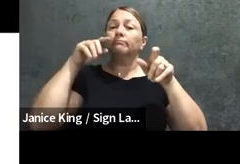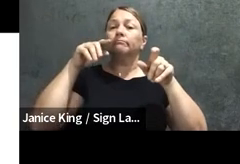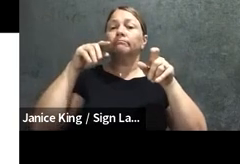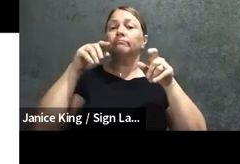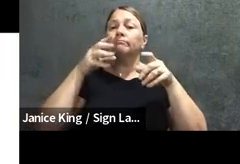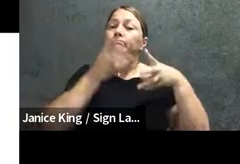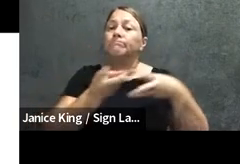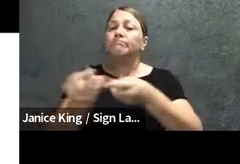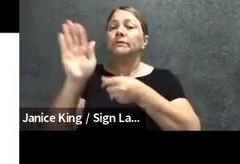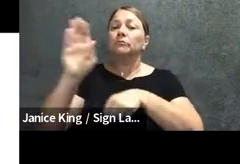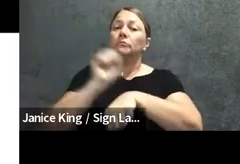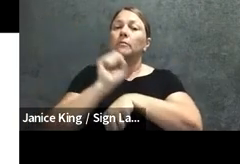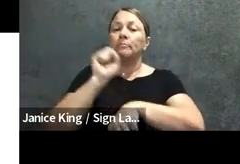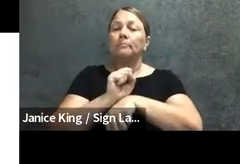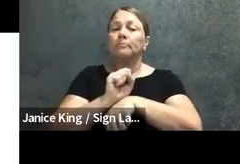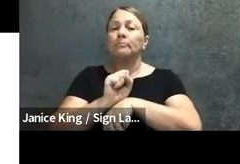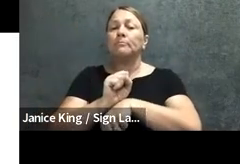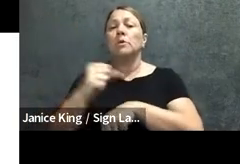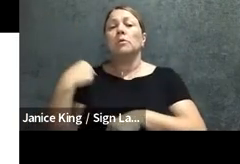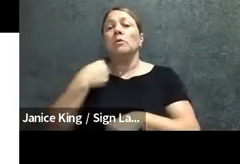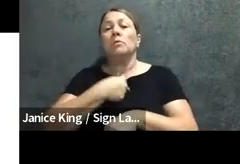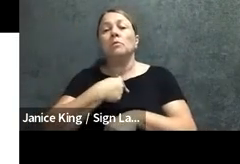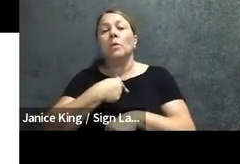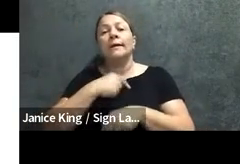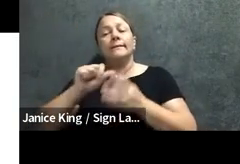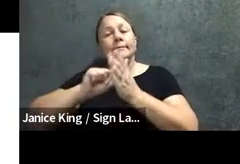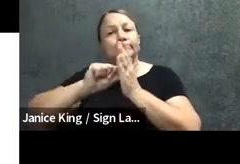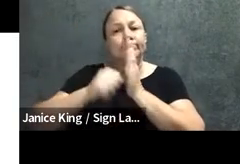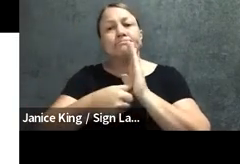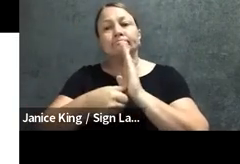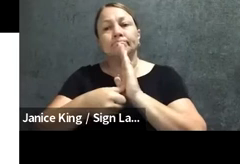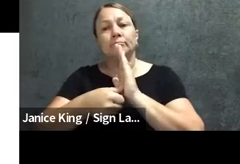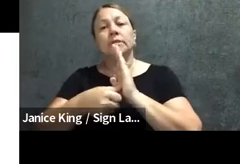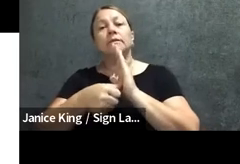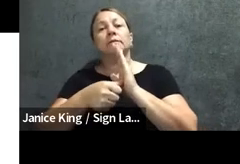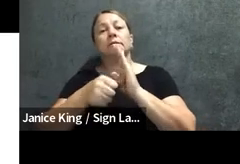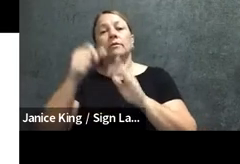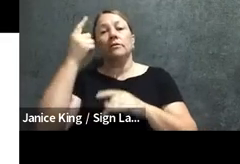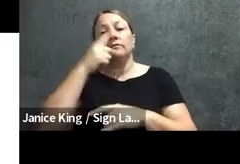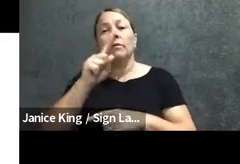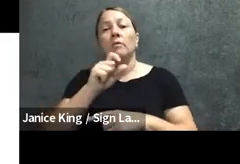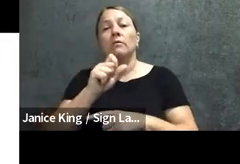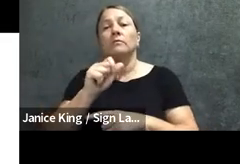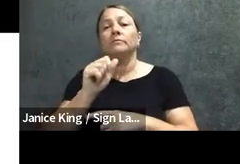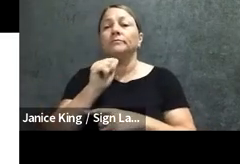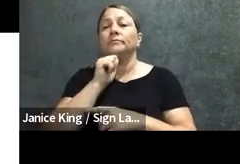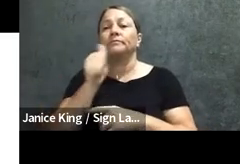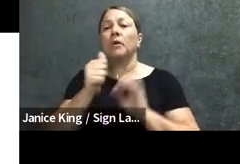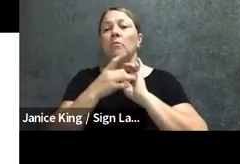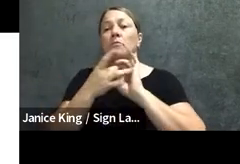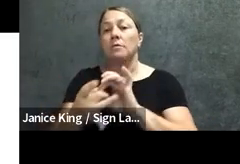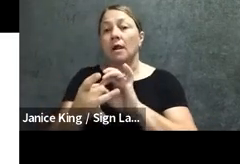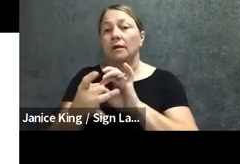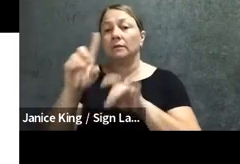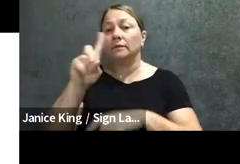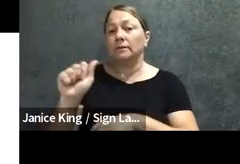his or her job, and restricts unnecessary disability-related inquiries. And we'll get to that. We'll talk about that in a little more